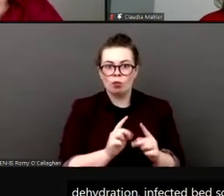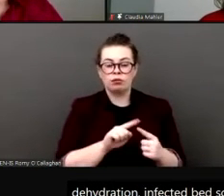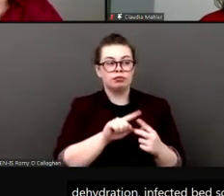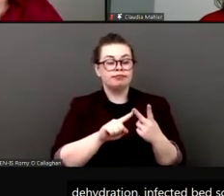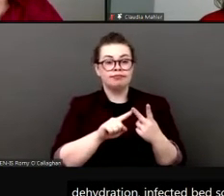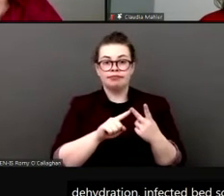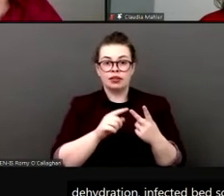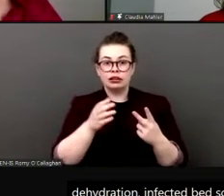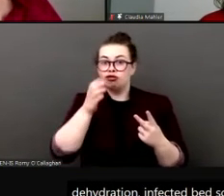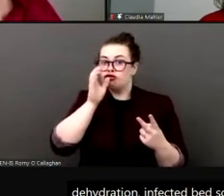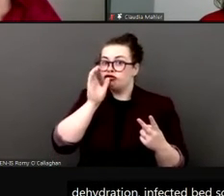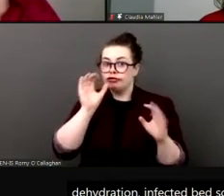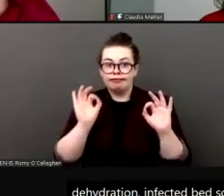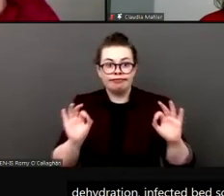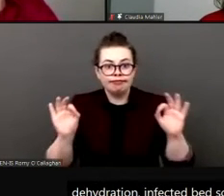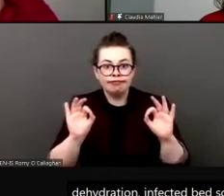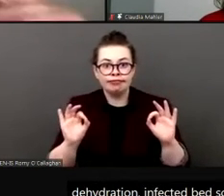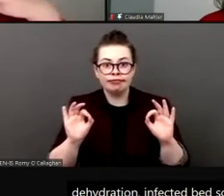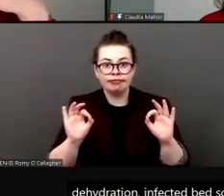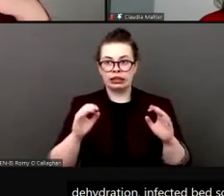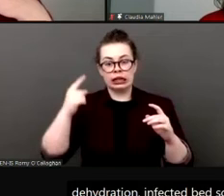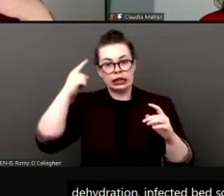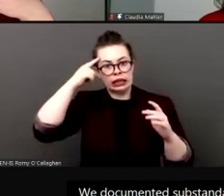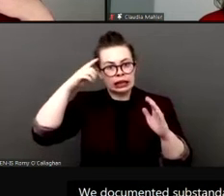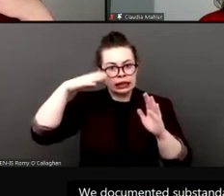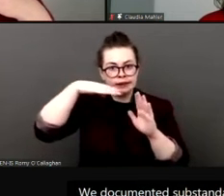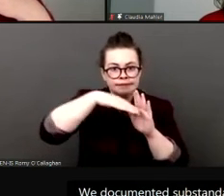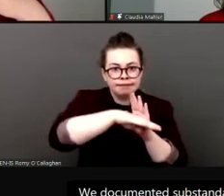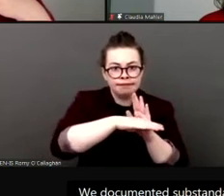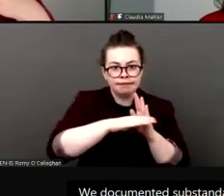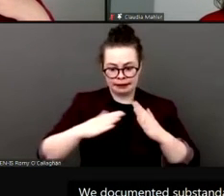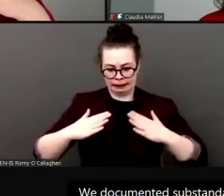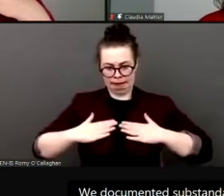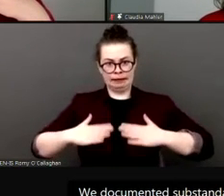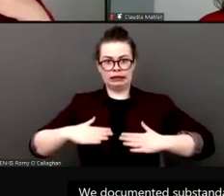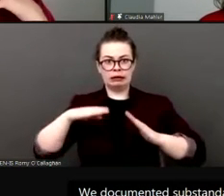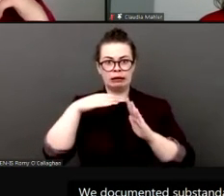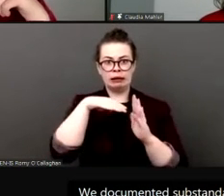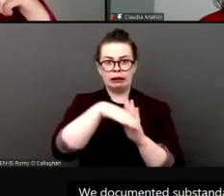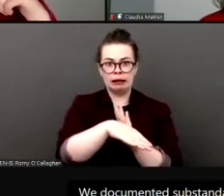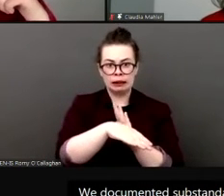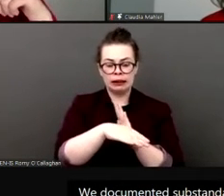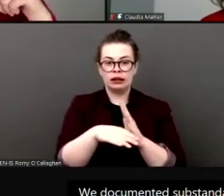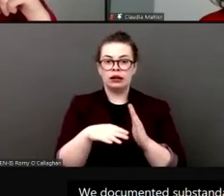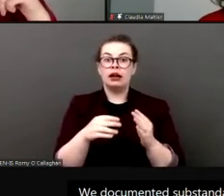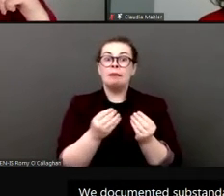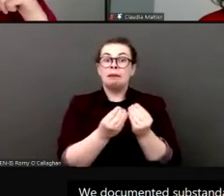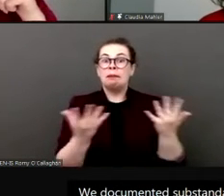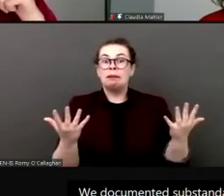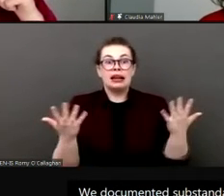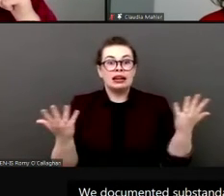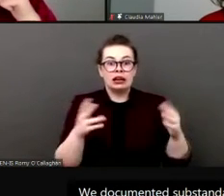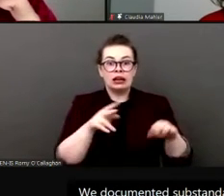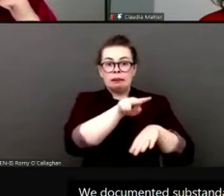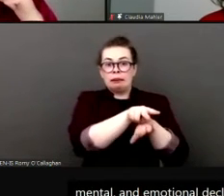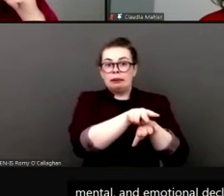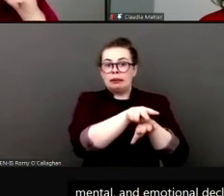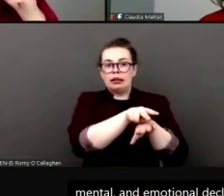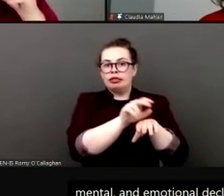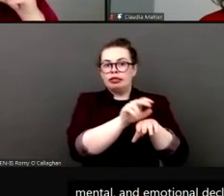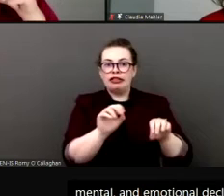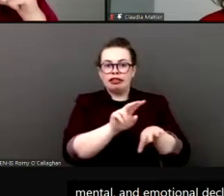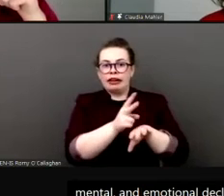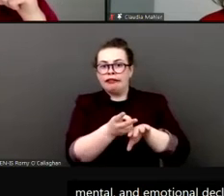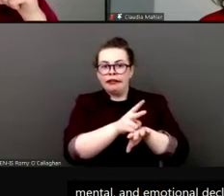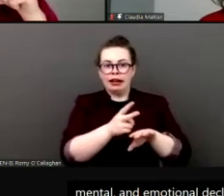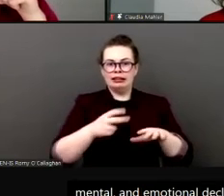physical, mental, and emotional decline. And the report points out how short staffing combined with the absence of family visitors to